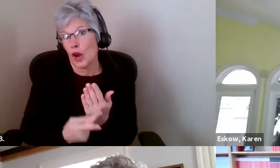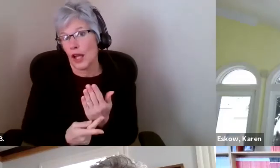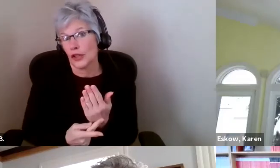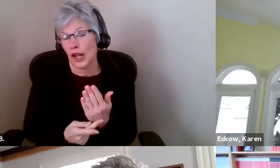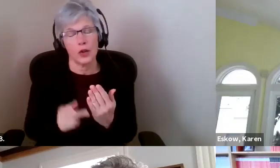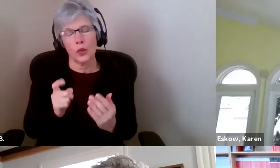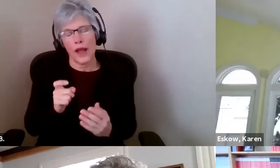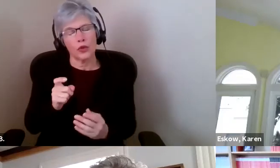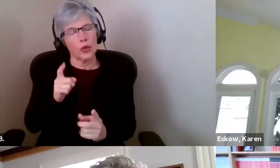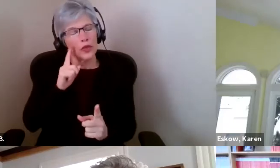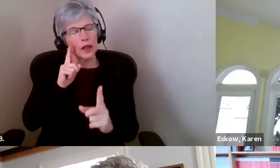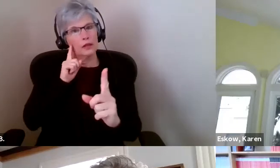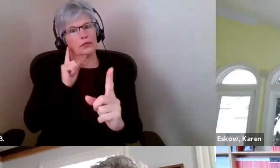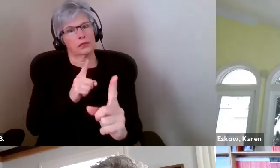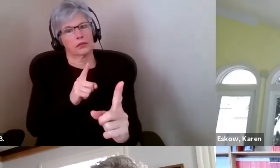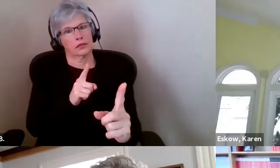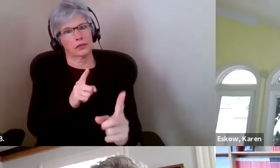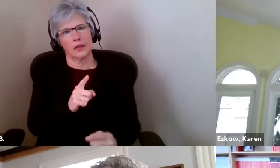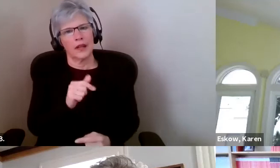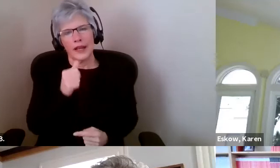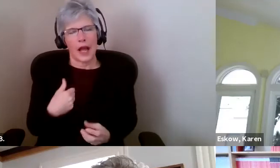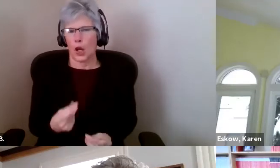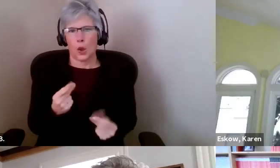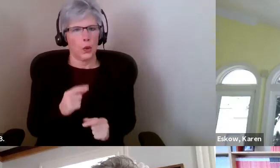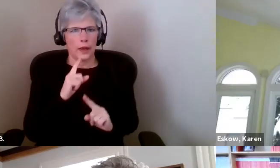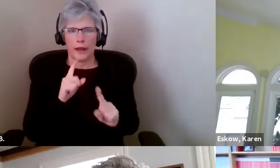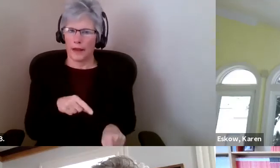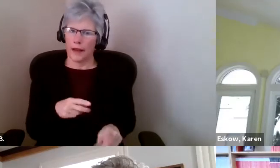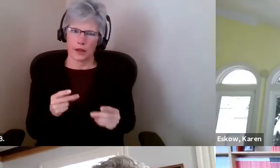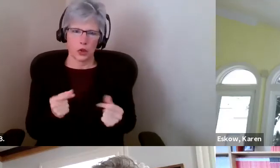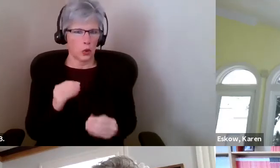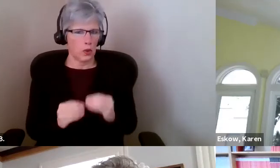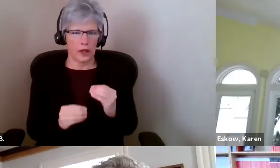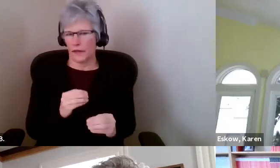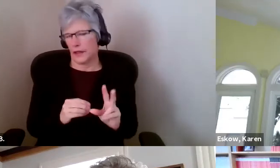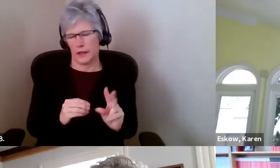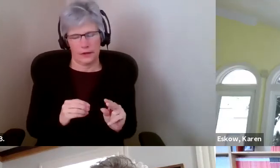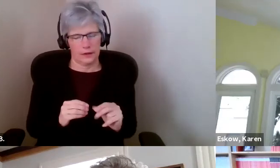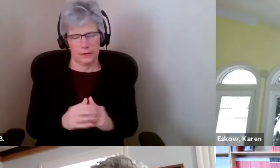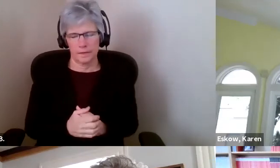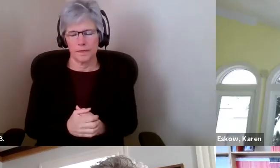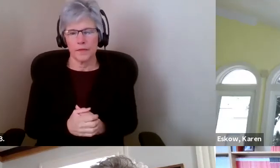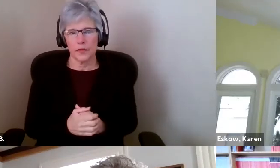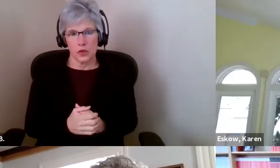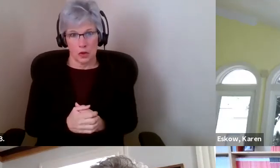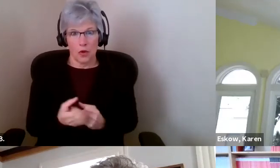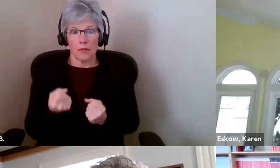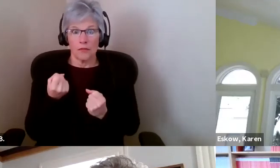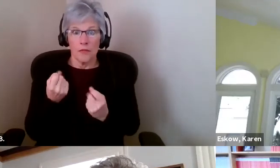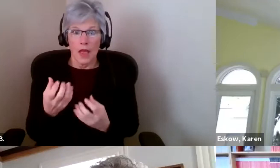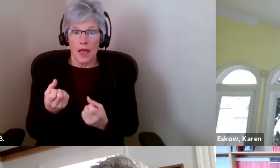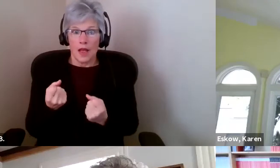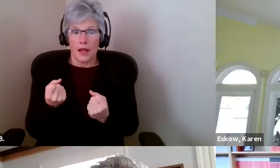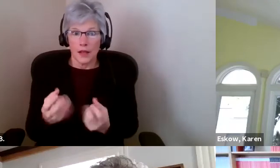is not something that has a quick answer, a quick fix. We've talked in higher education for many, many decades about